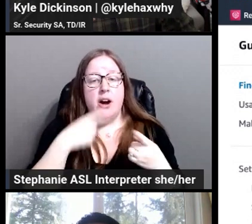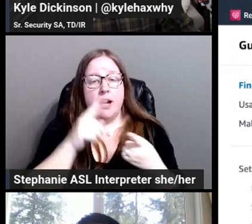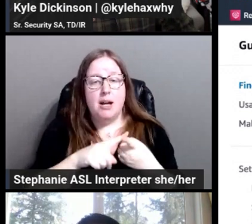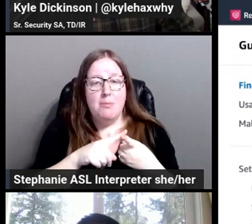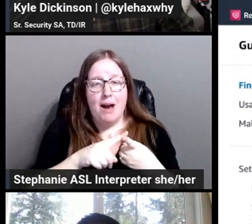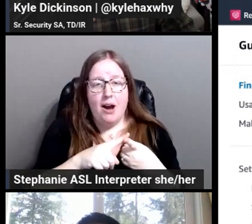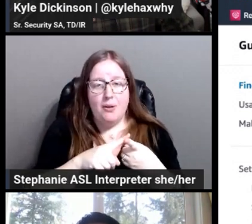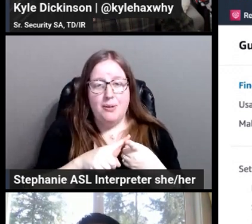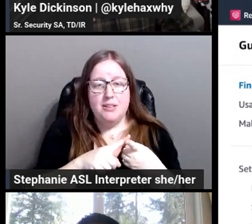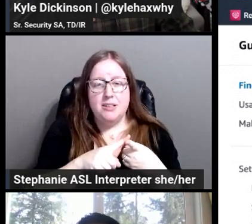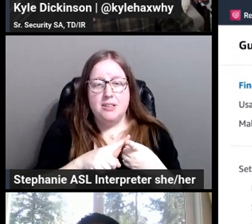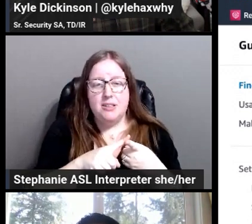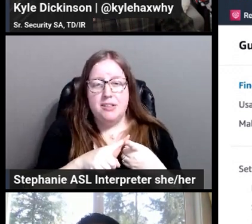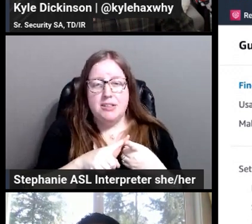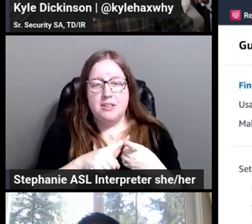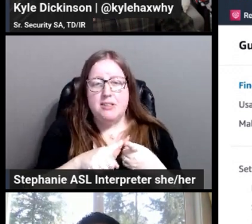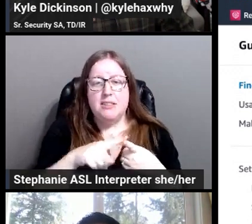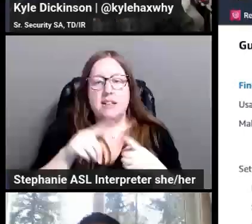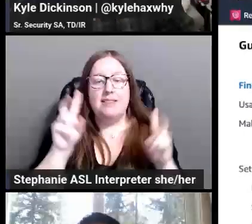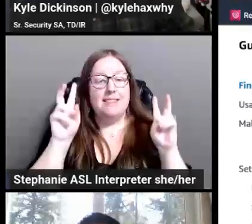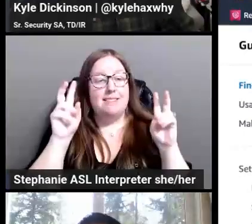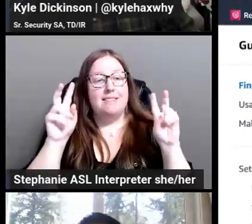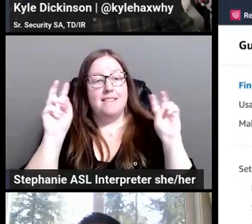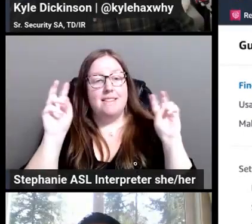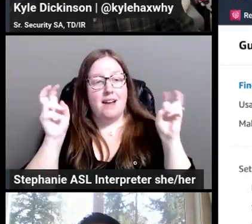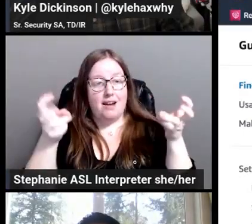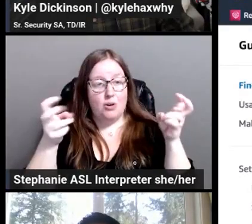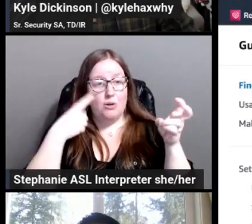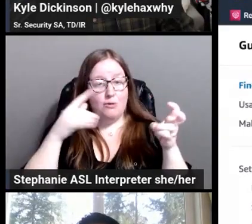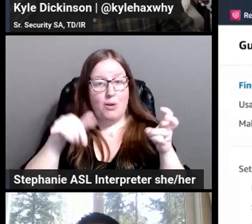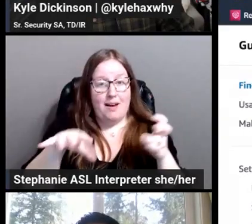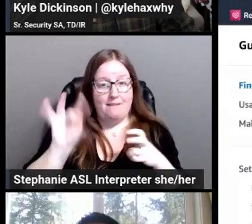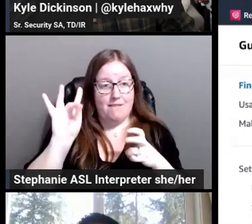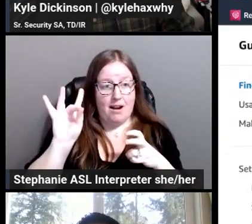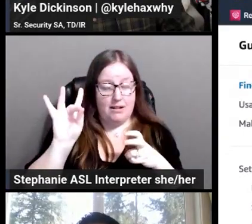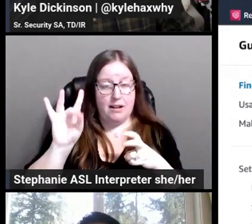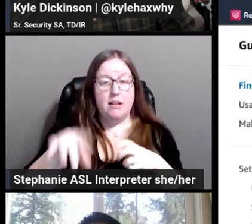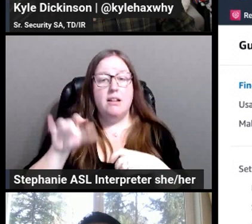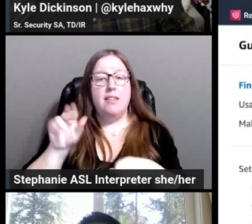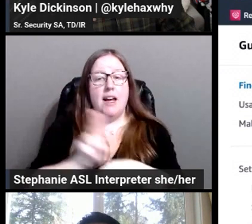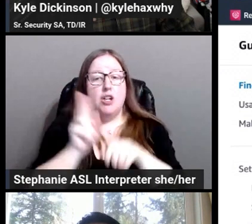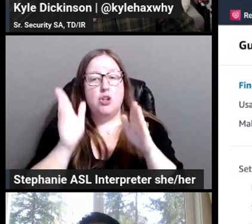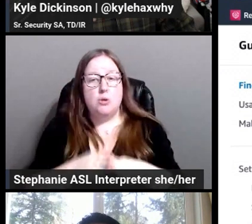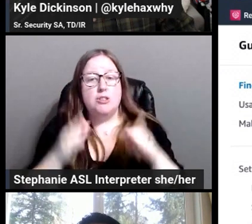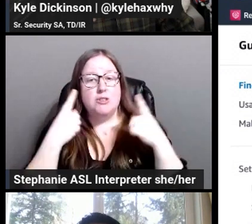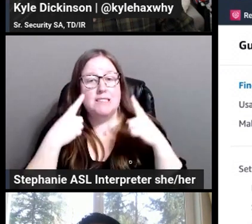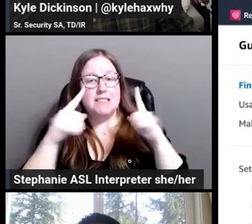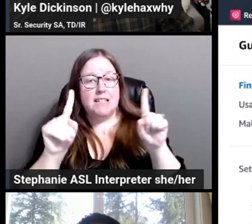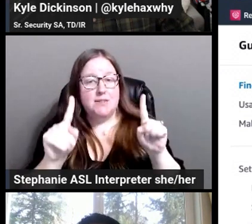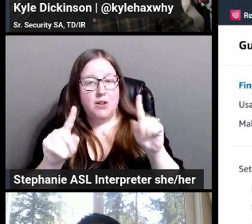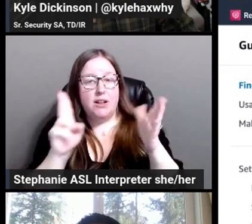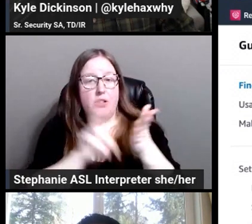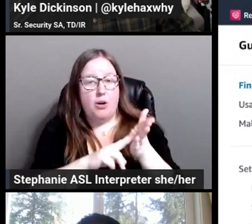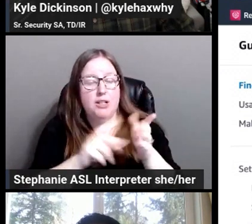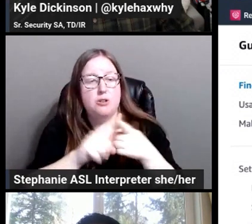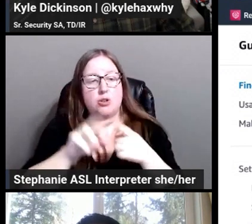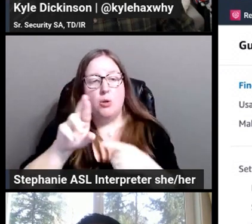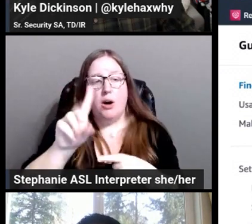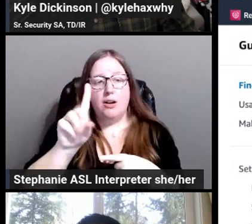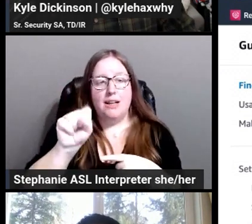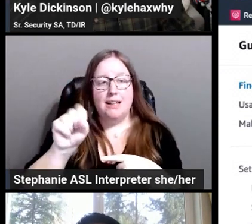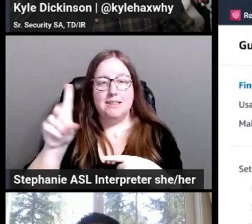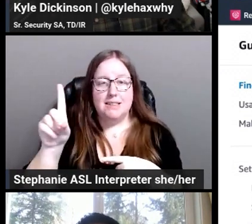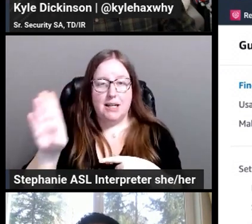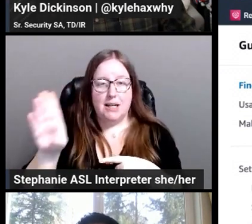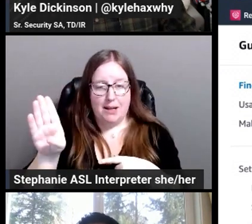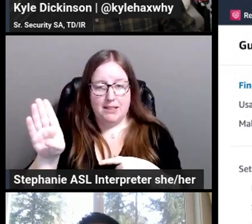title of the finding. In this case, this user successfully logged into RDS database with this